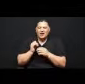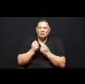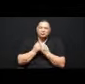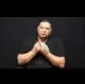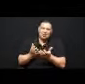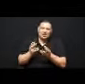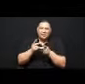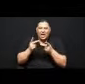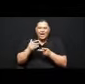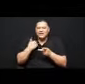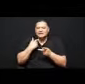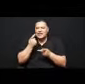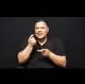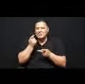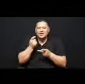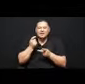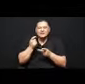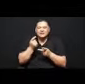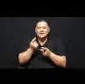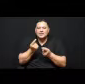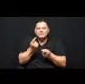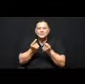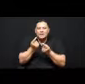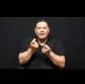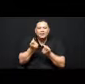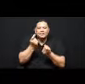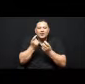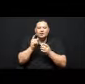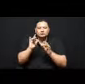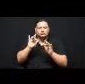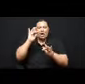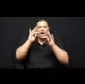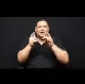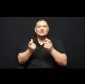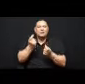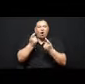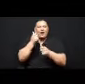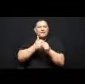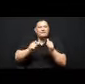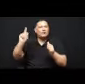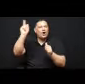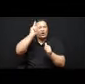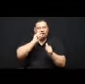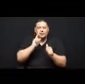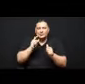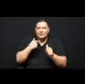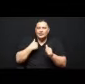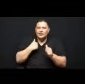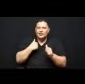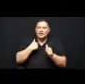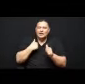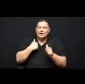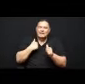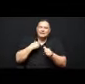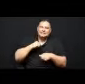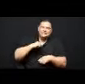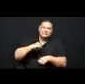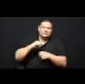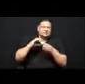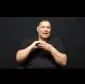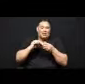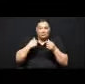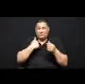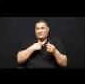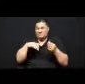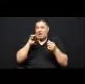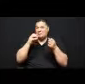and spark everywhere? I hesitate to say that we found so many of them at the bottom